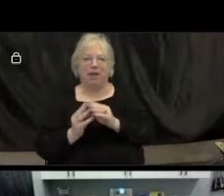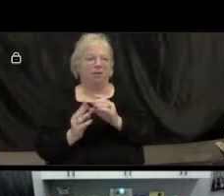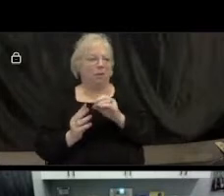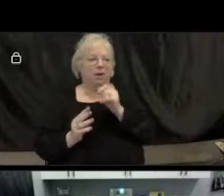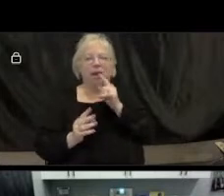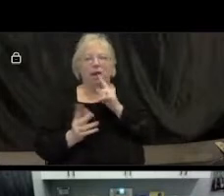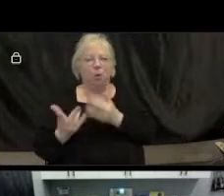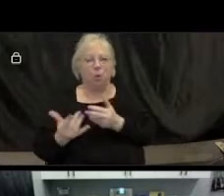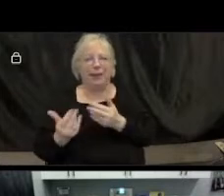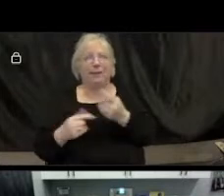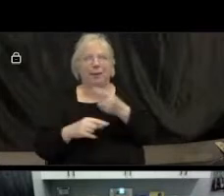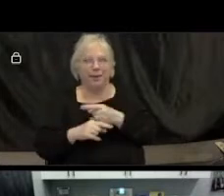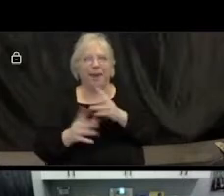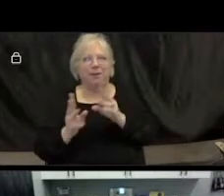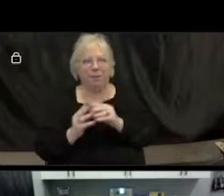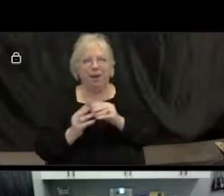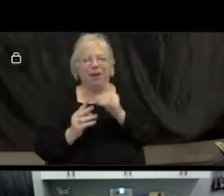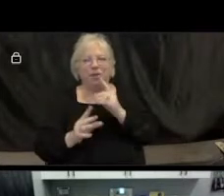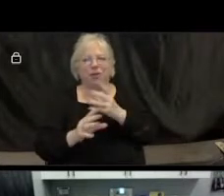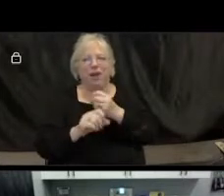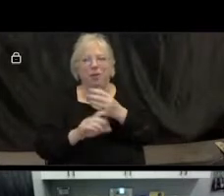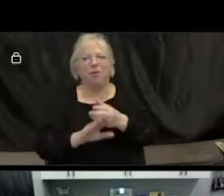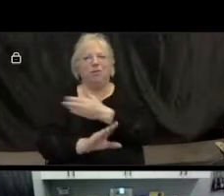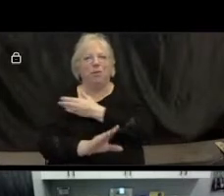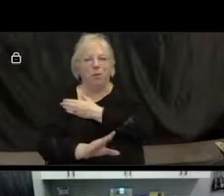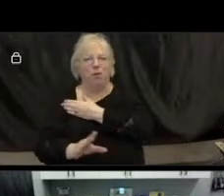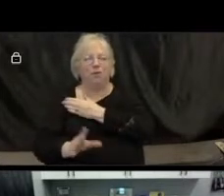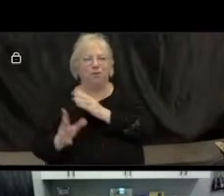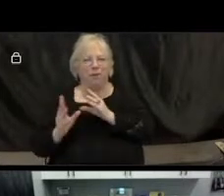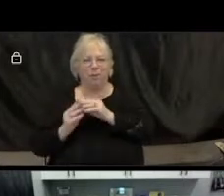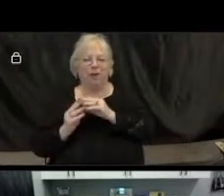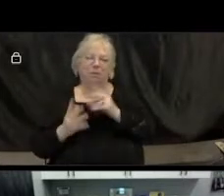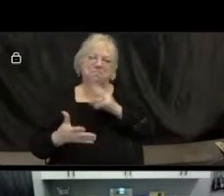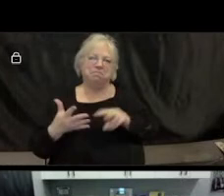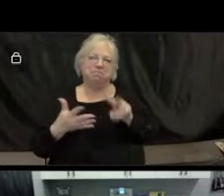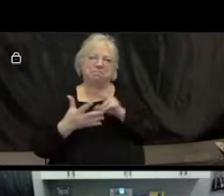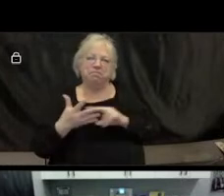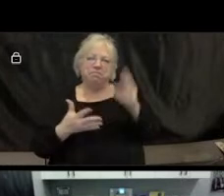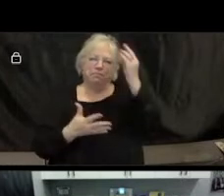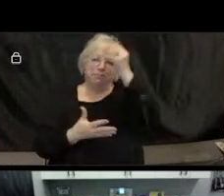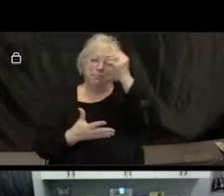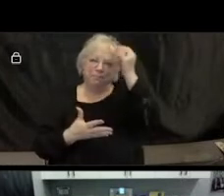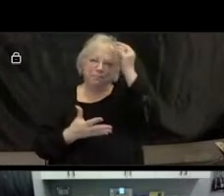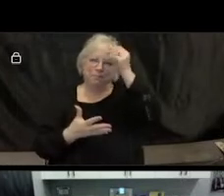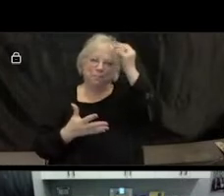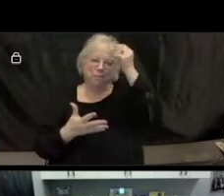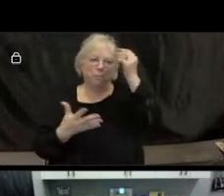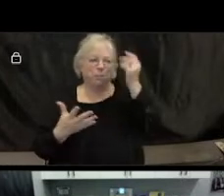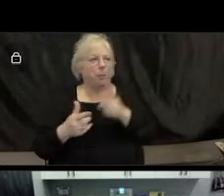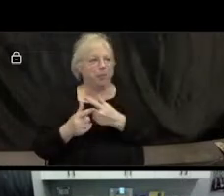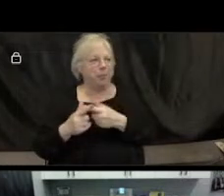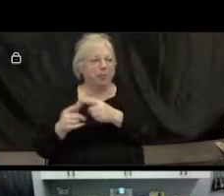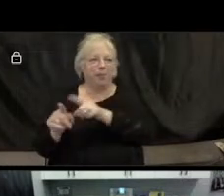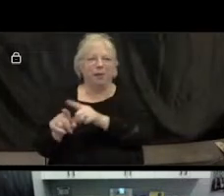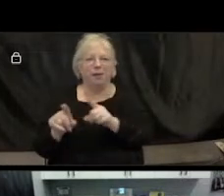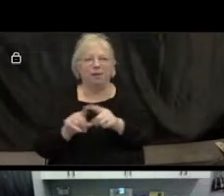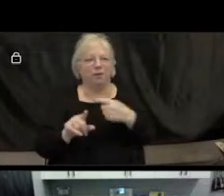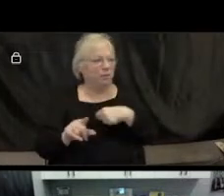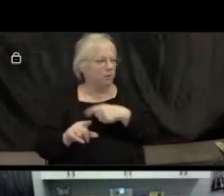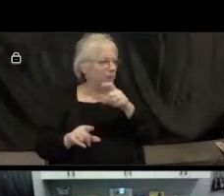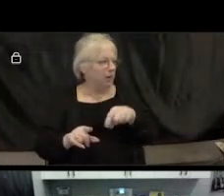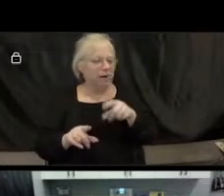wait till the day of. You'll get it earlier, so you can kind of look at it. And then we also need to look